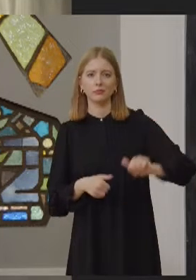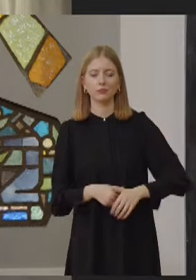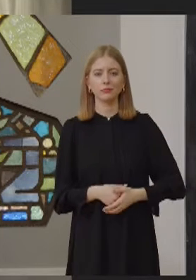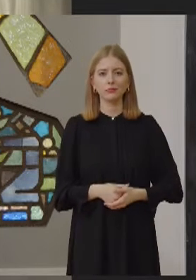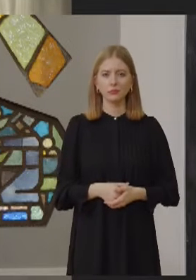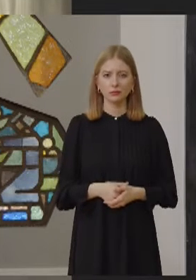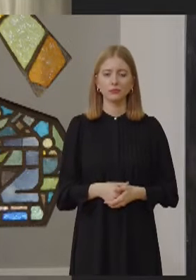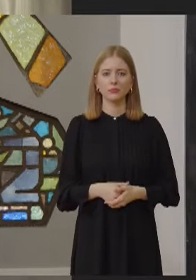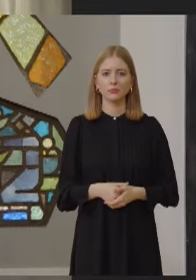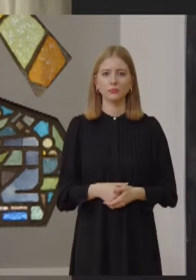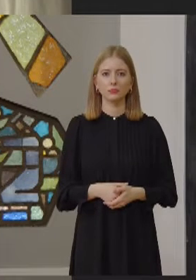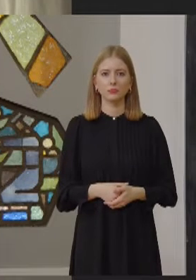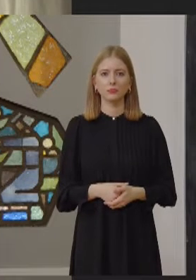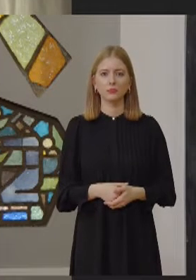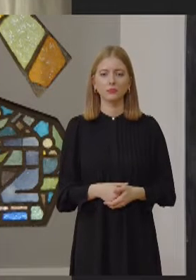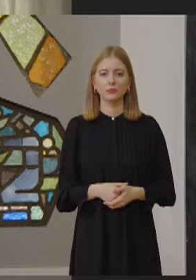woman is